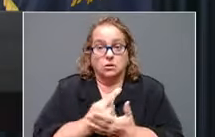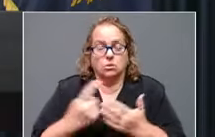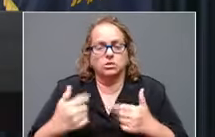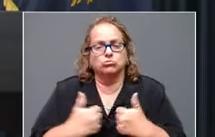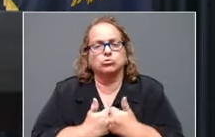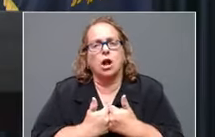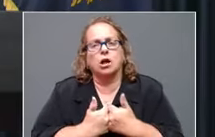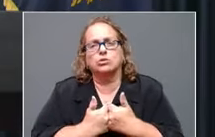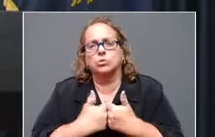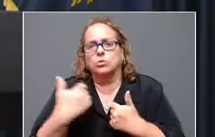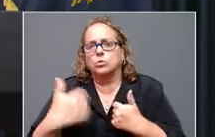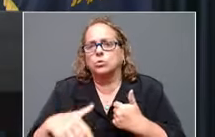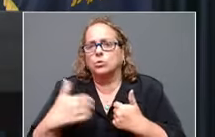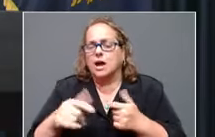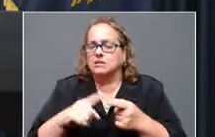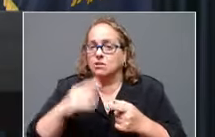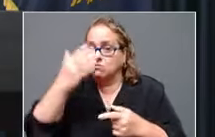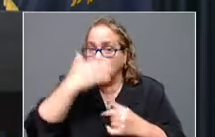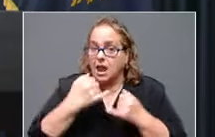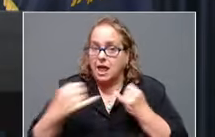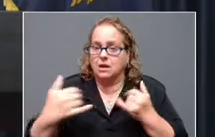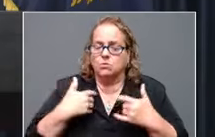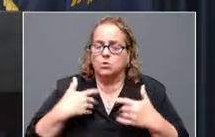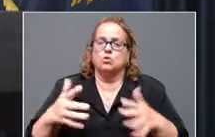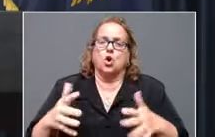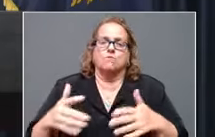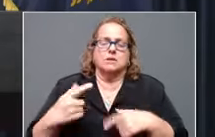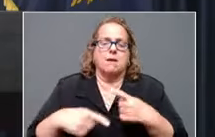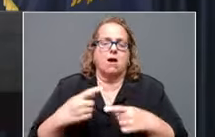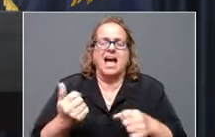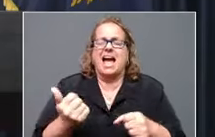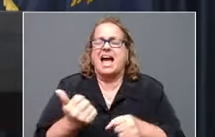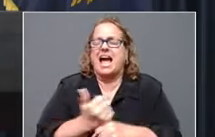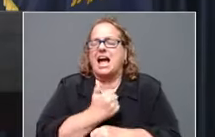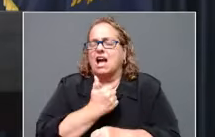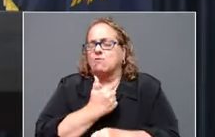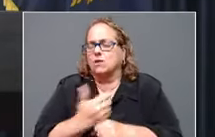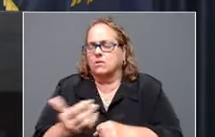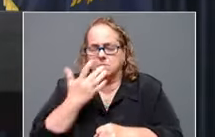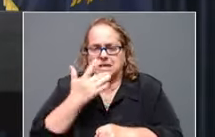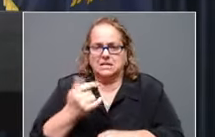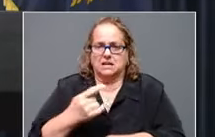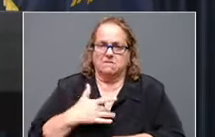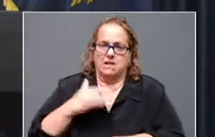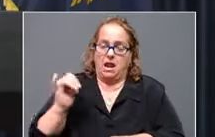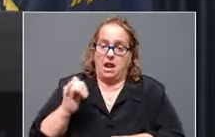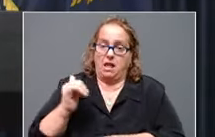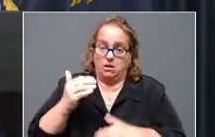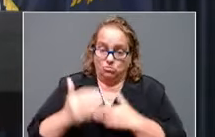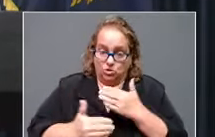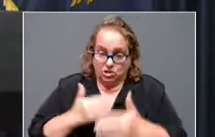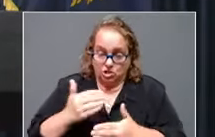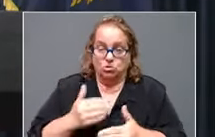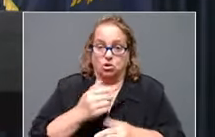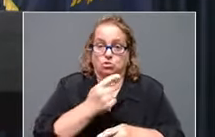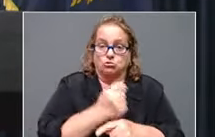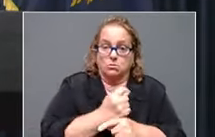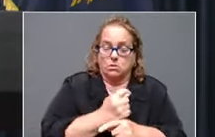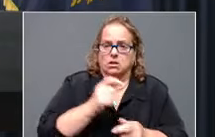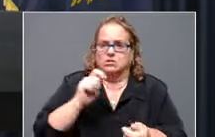patients. The biggest challenge and fear for me and other frontline workers was the fear of the unknown.